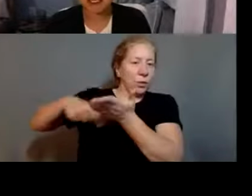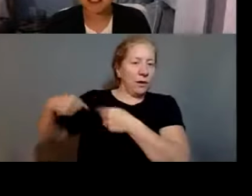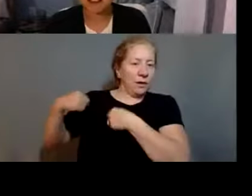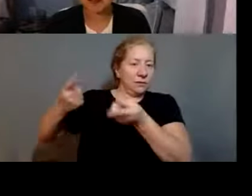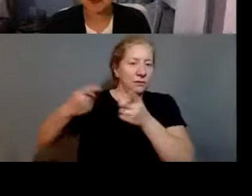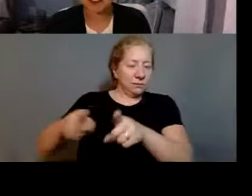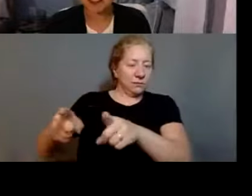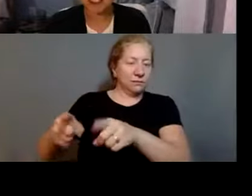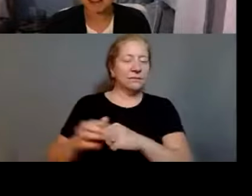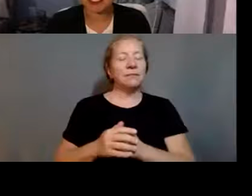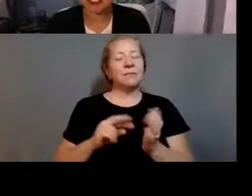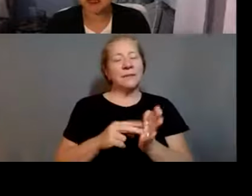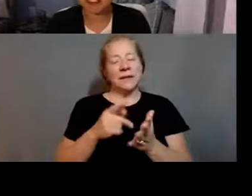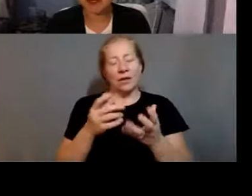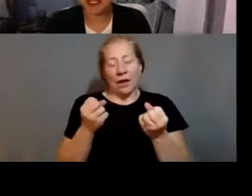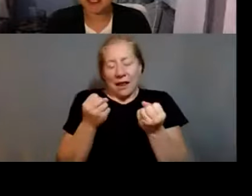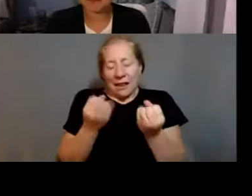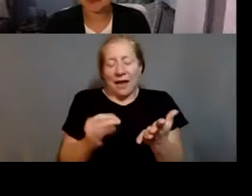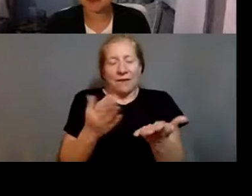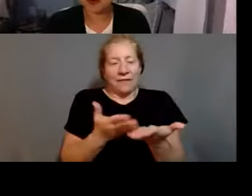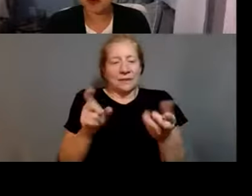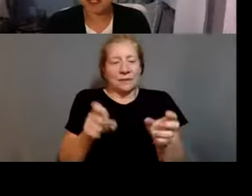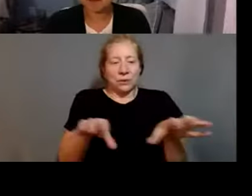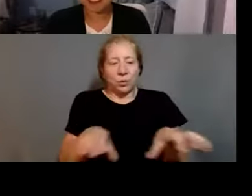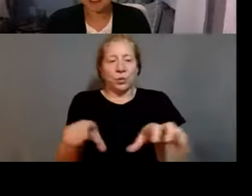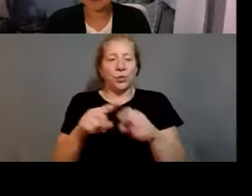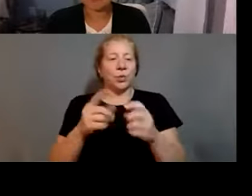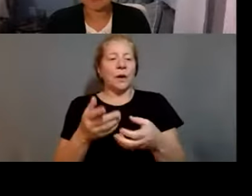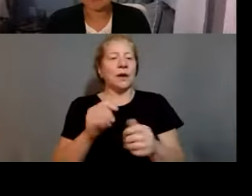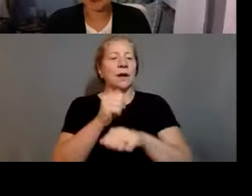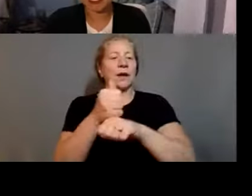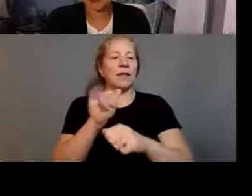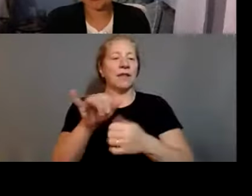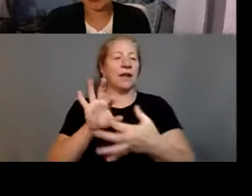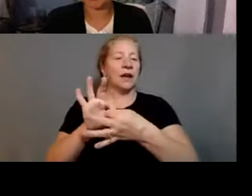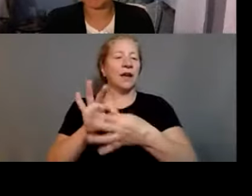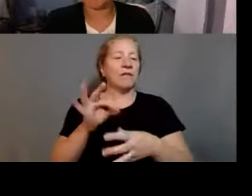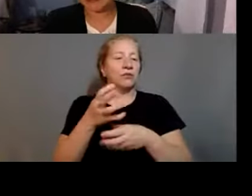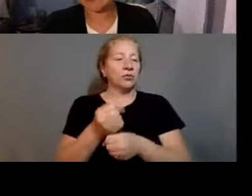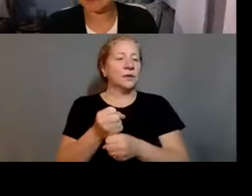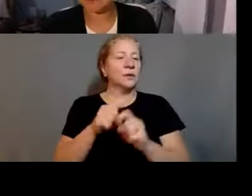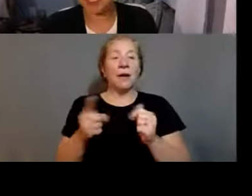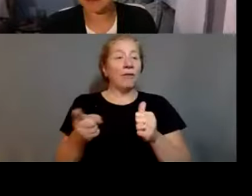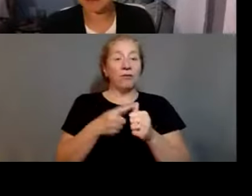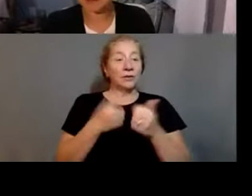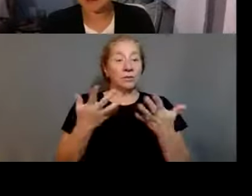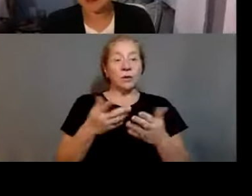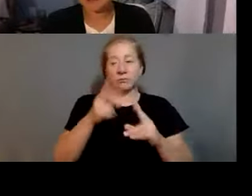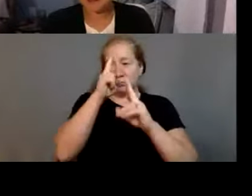be done to be able to establish that trust. But I think first and foremost, treating each other as human beings,